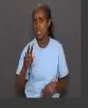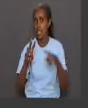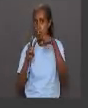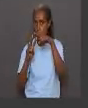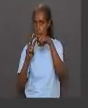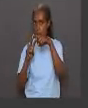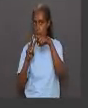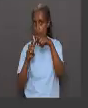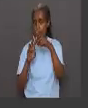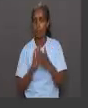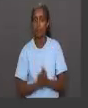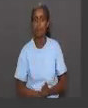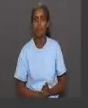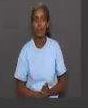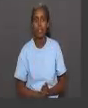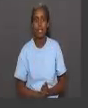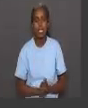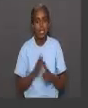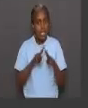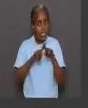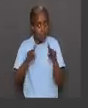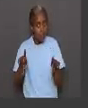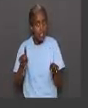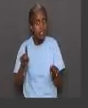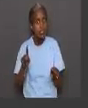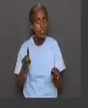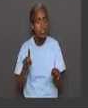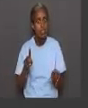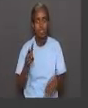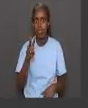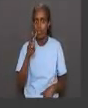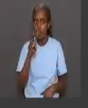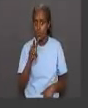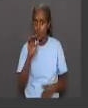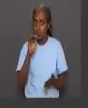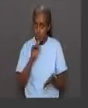1/3 pi. The difference is